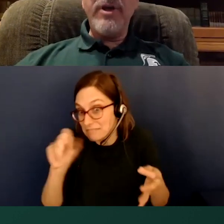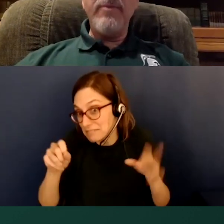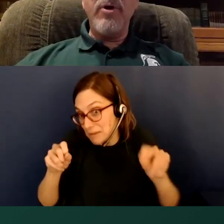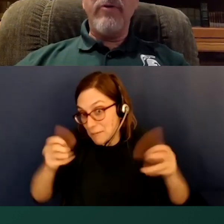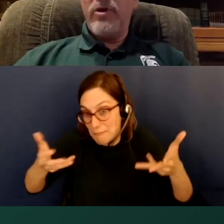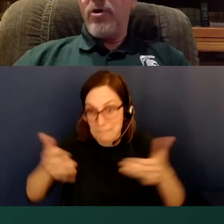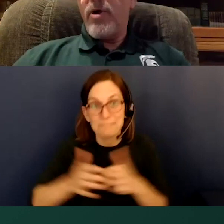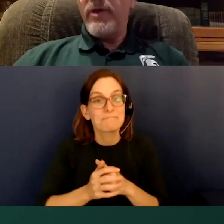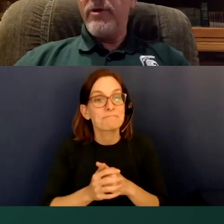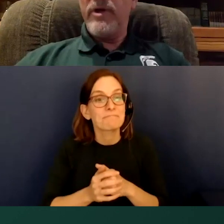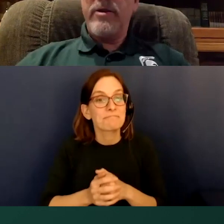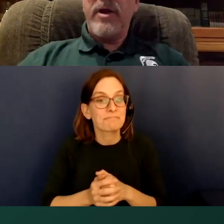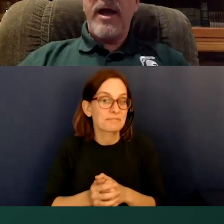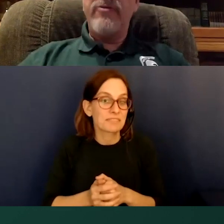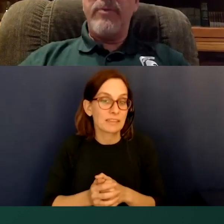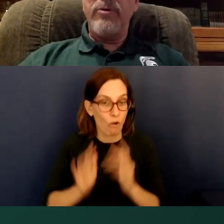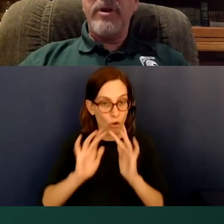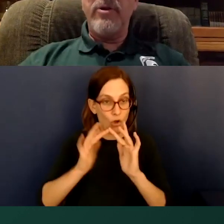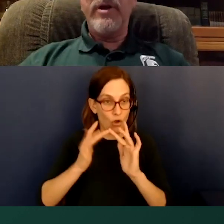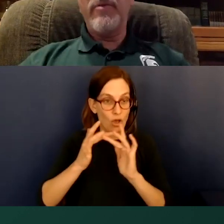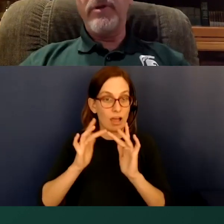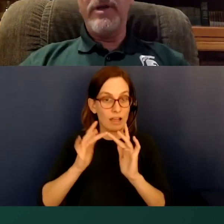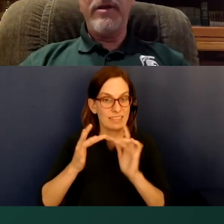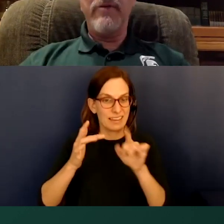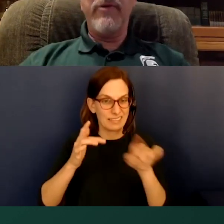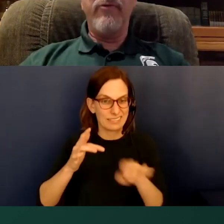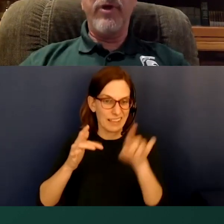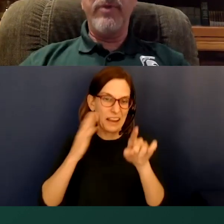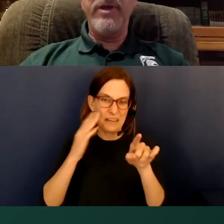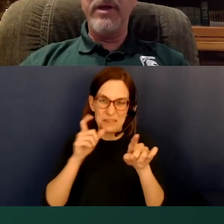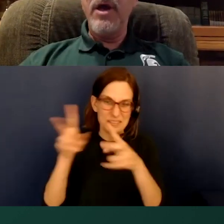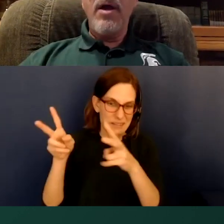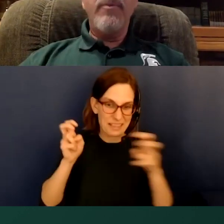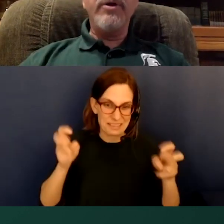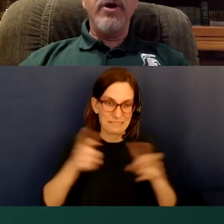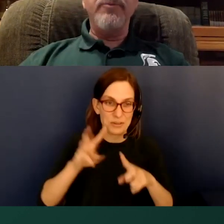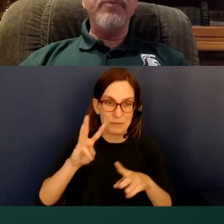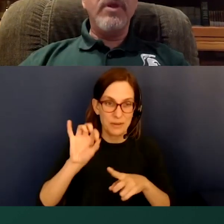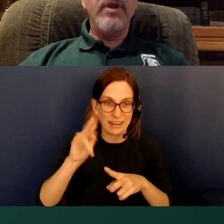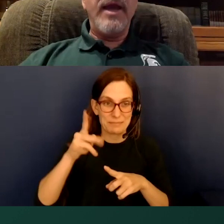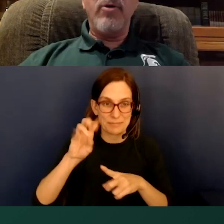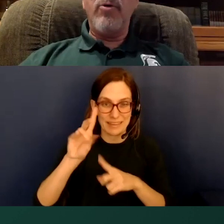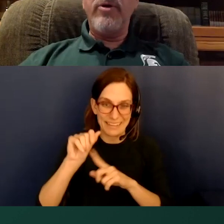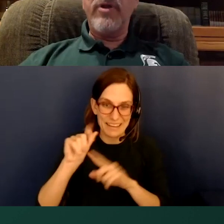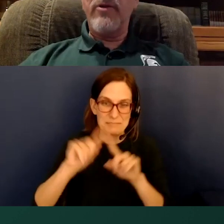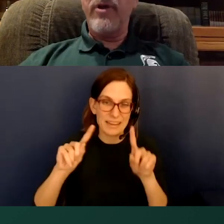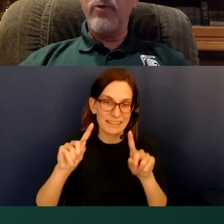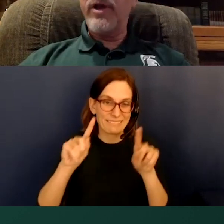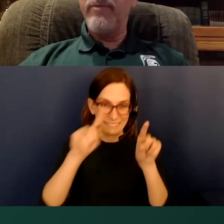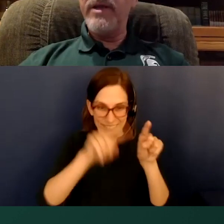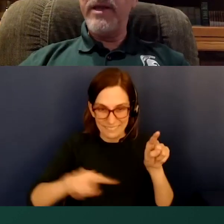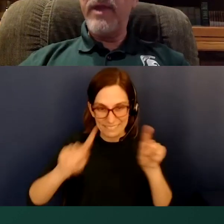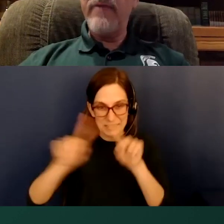And if you can go on the internet, I actually pulled this. I know you're not supposed to take stuff off of Wikipedia, but they had a whole bunch of stuff